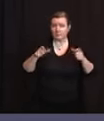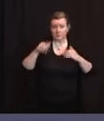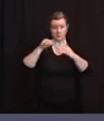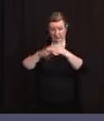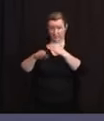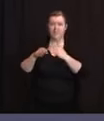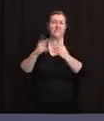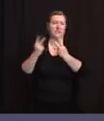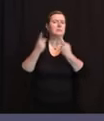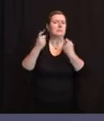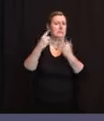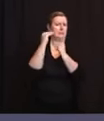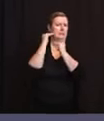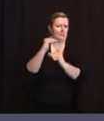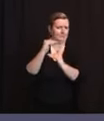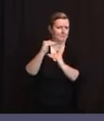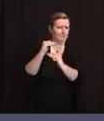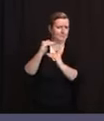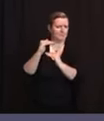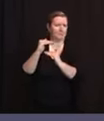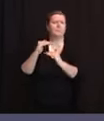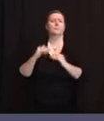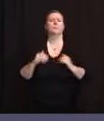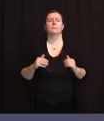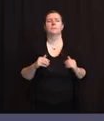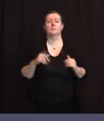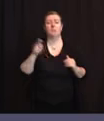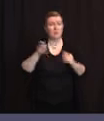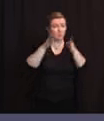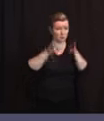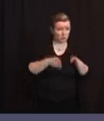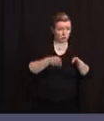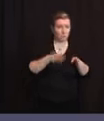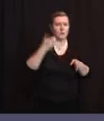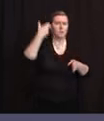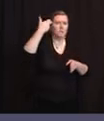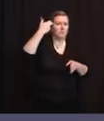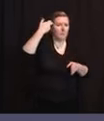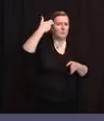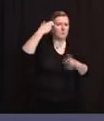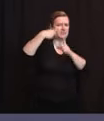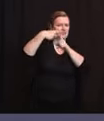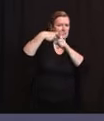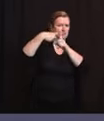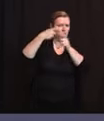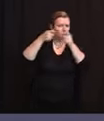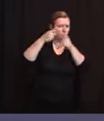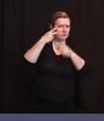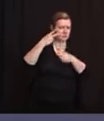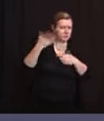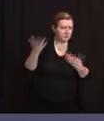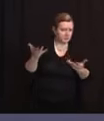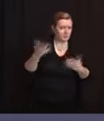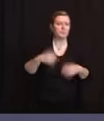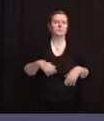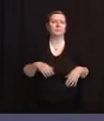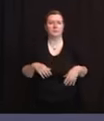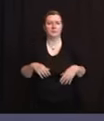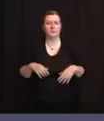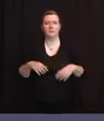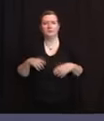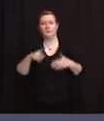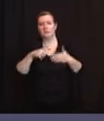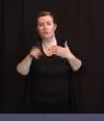implementing active symptom screening of patients and residents and employees, creating separate